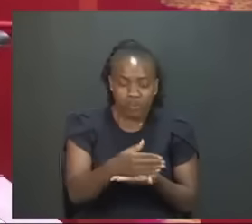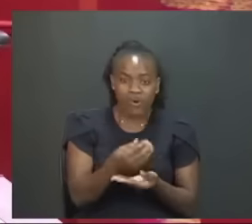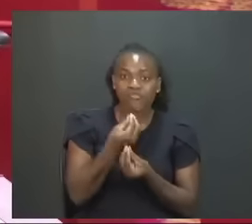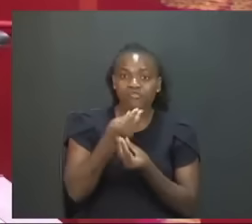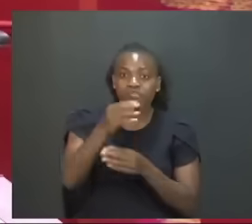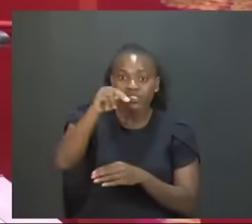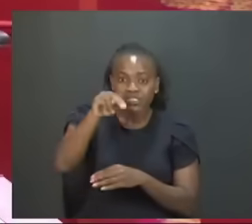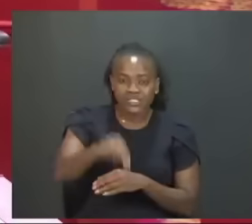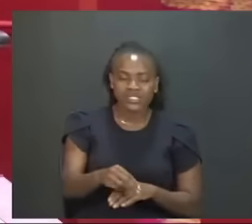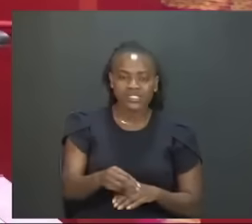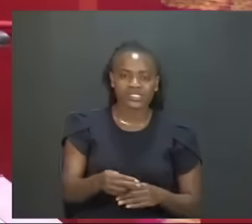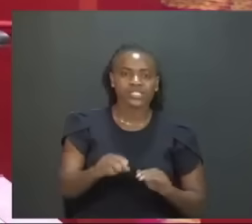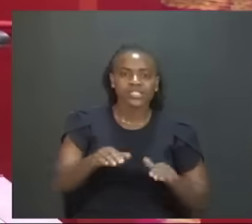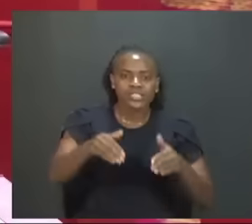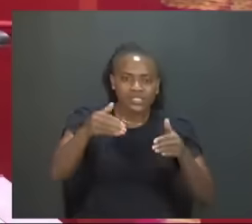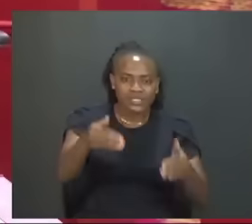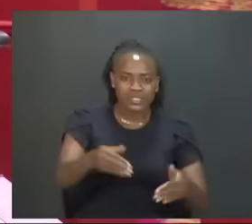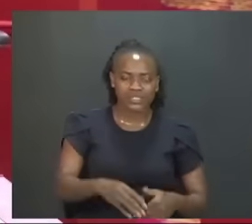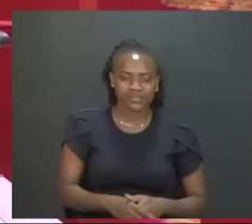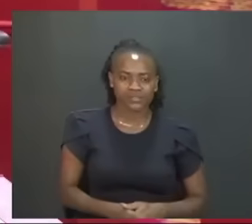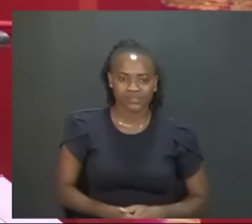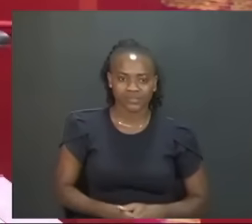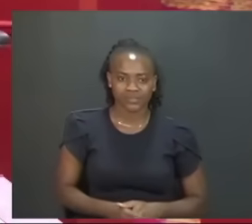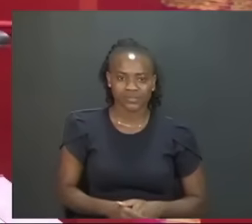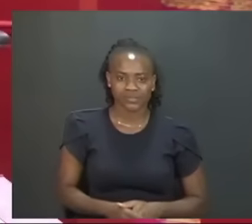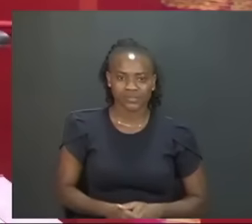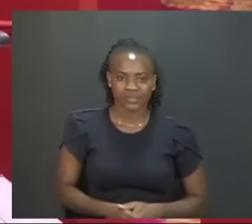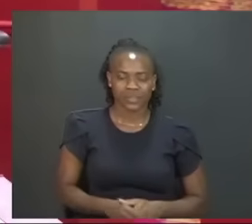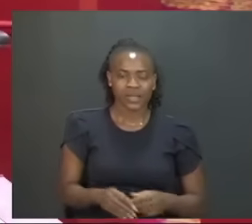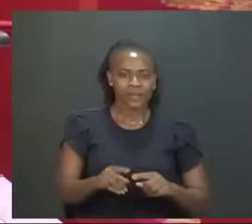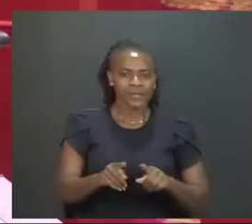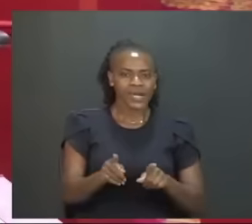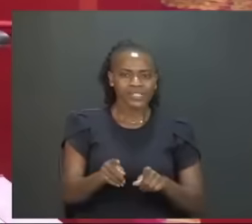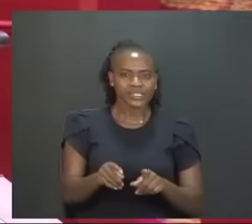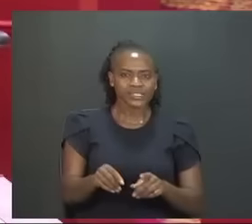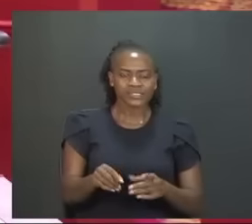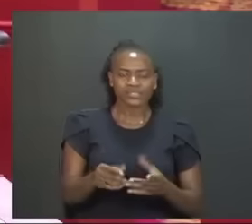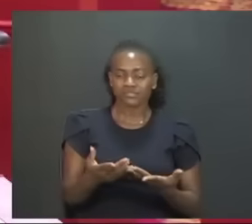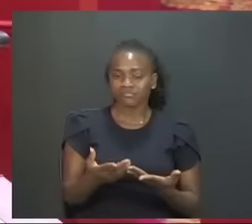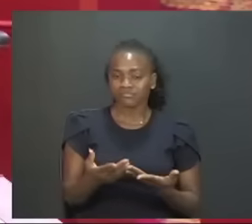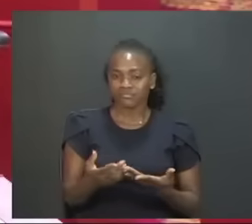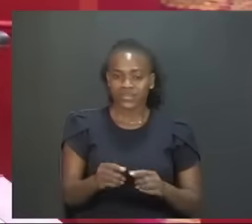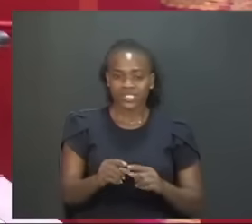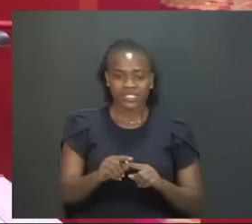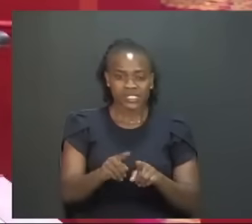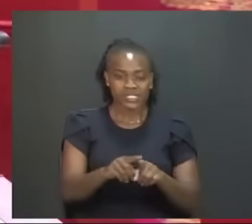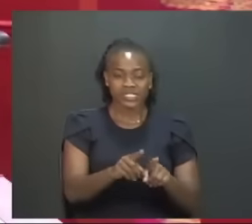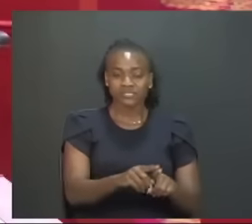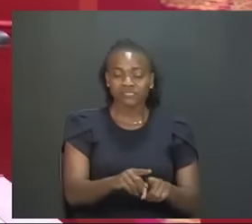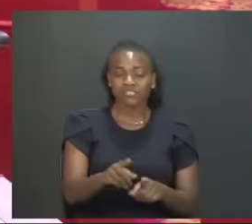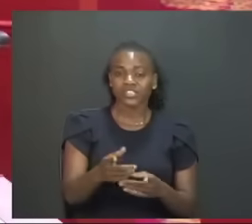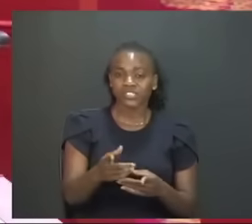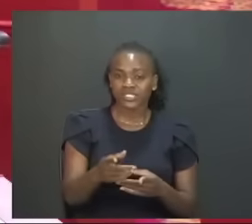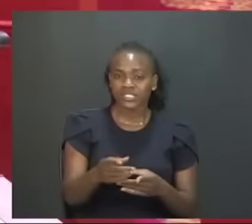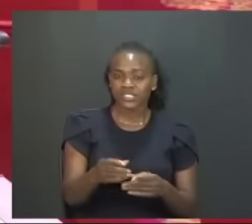to you. It is only in exceptional cases that you can ask an urgent question, because it is indeed